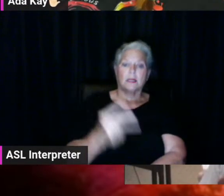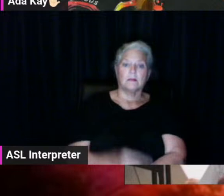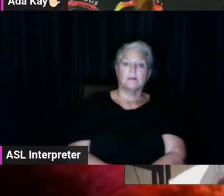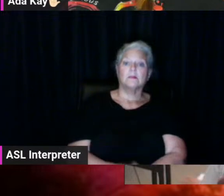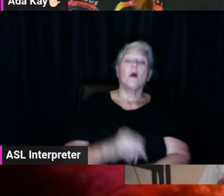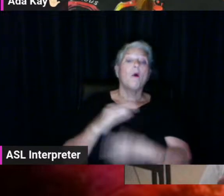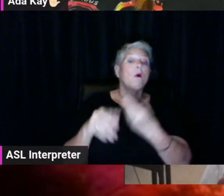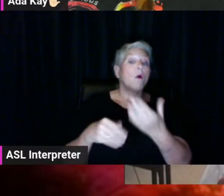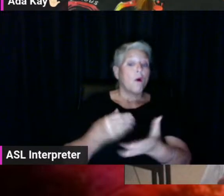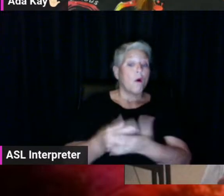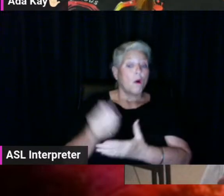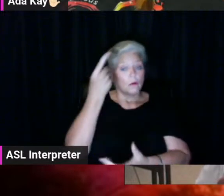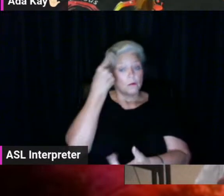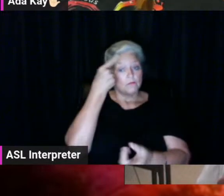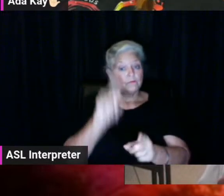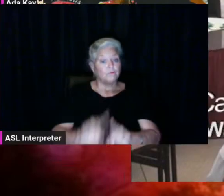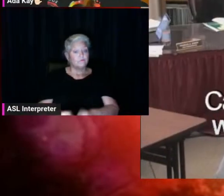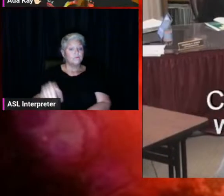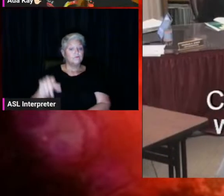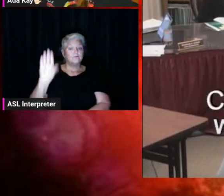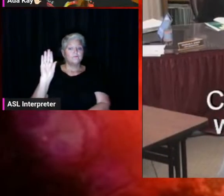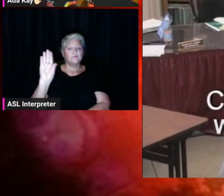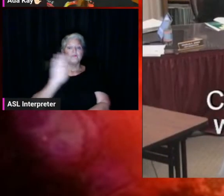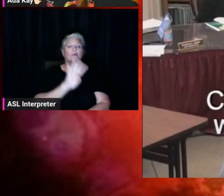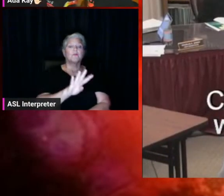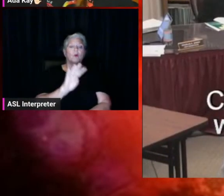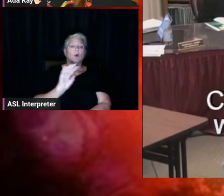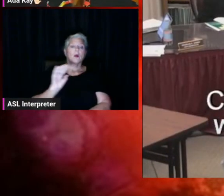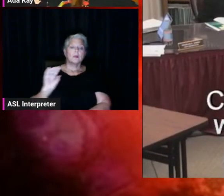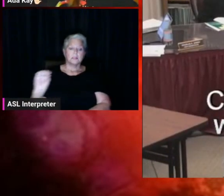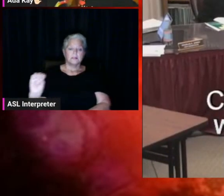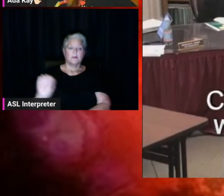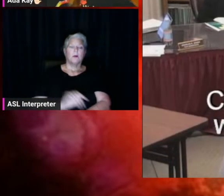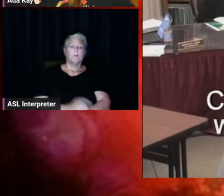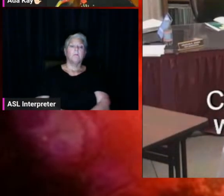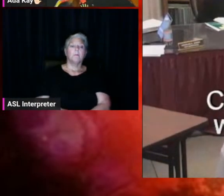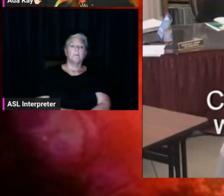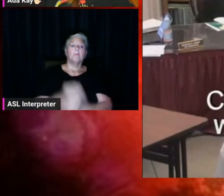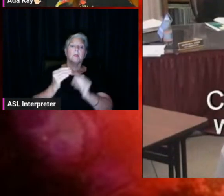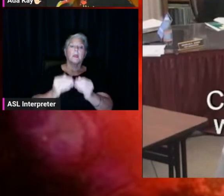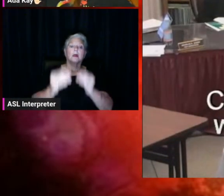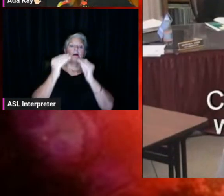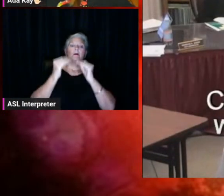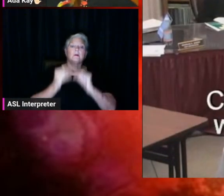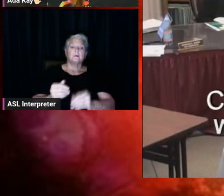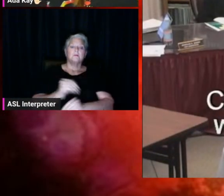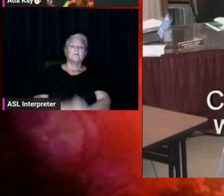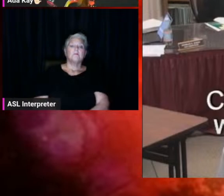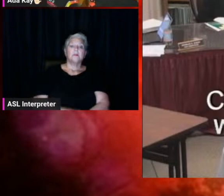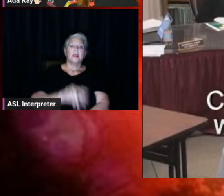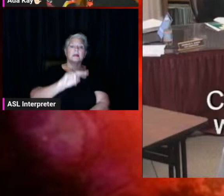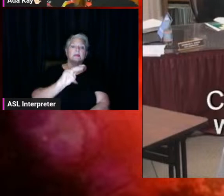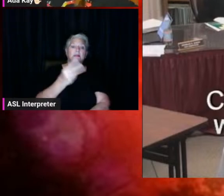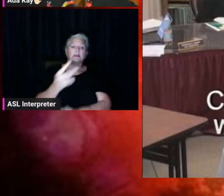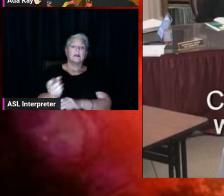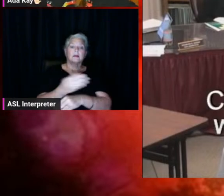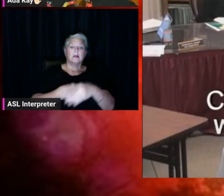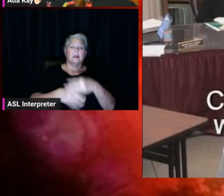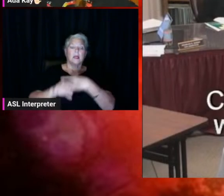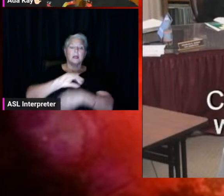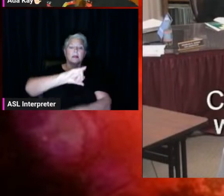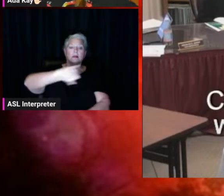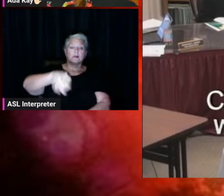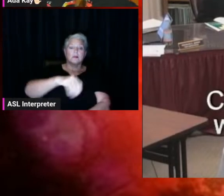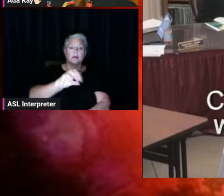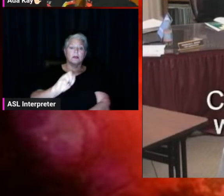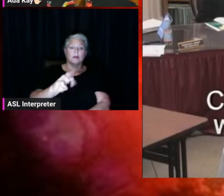favor say aye. Aye. 4-0. So next on the agenda, consider the approval of secondhand jewelry and electronics permit for